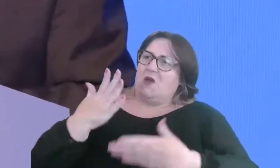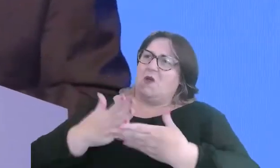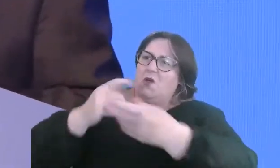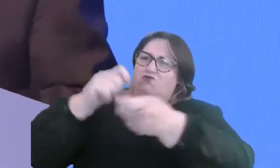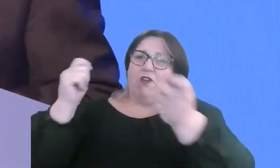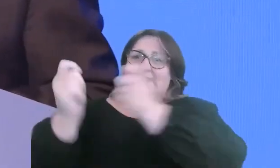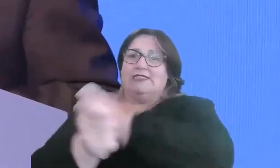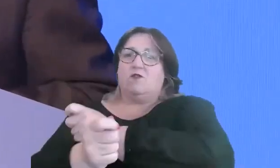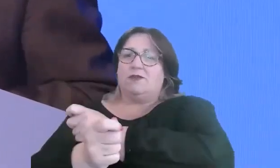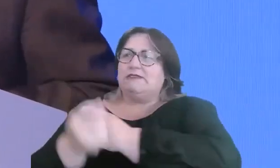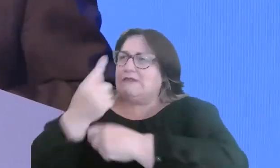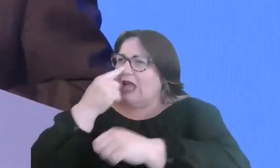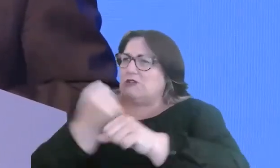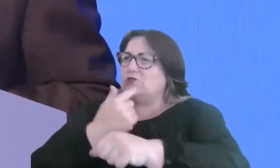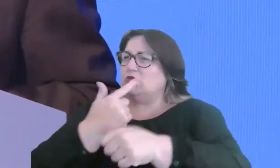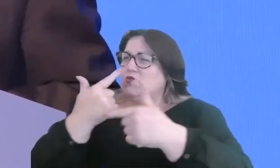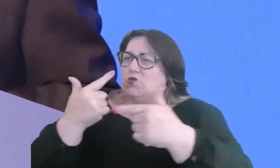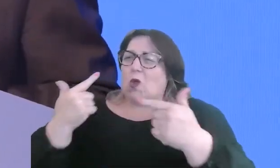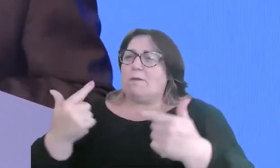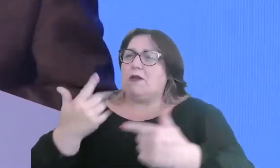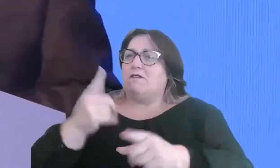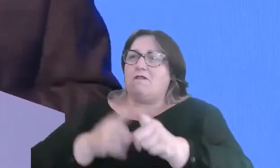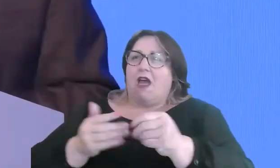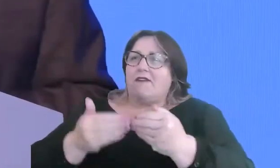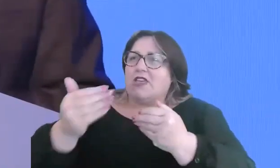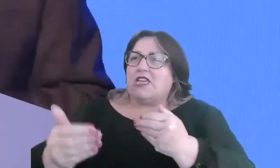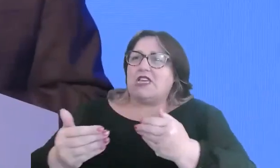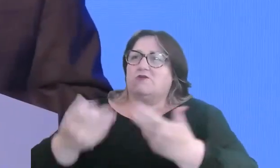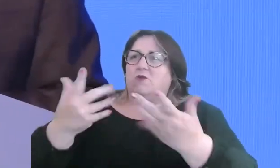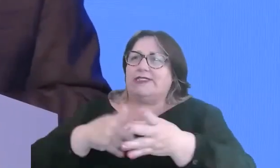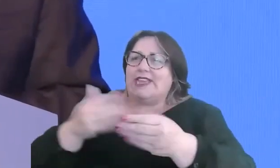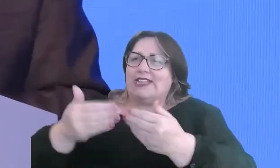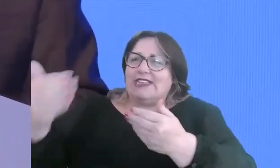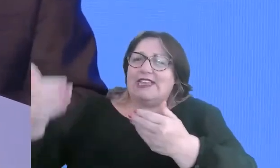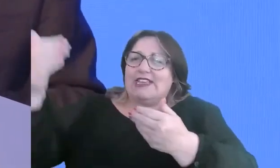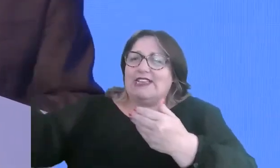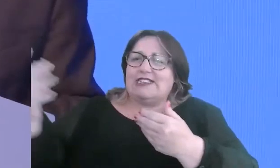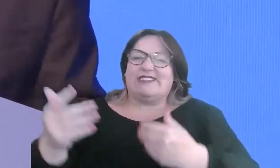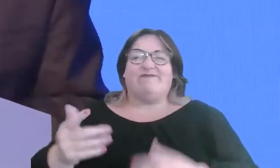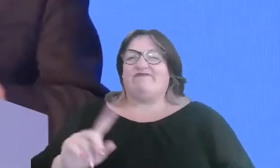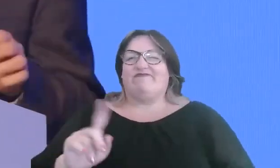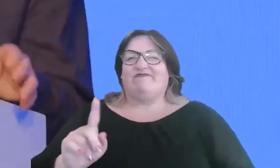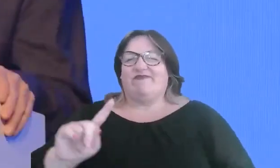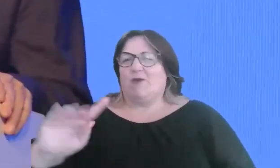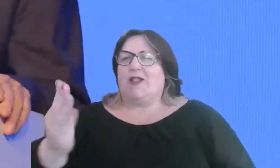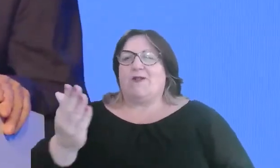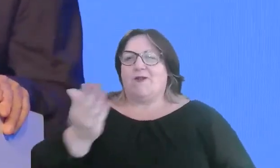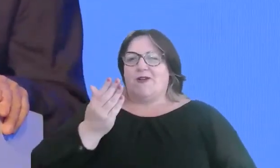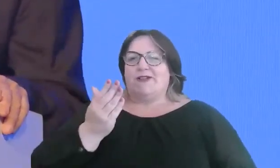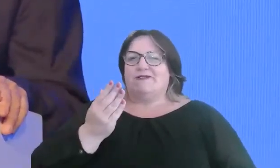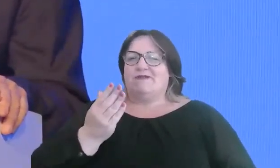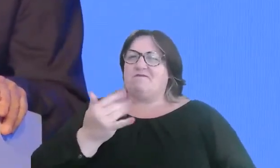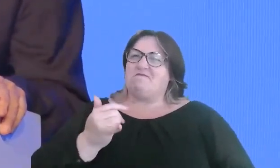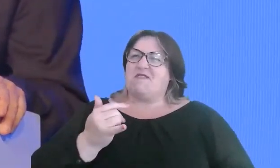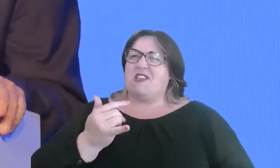say over 5 years or 10 years, everybody says to me, shorten that, Kier. It's going to be more like 5 years and 3 years that we're going to bring about